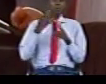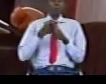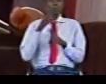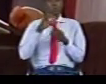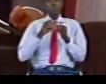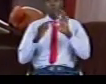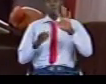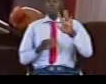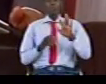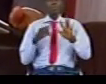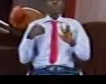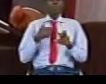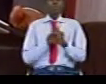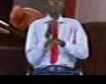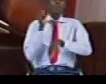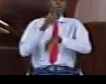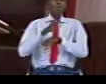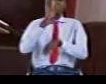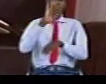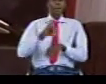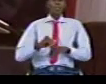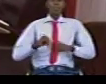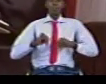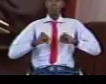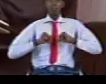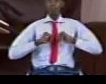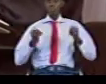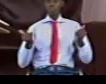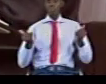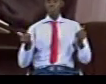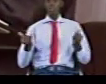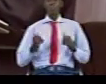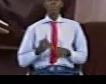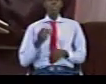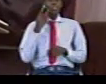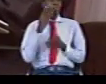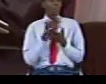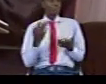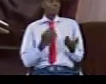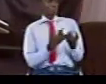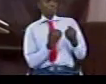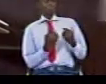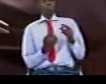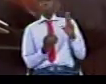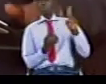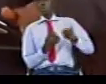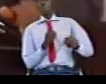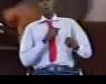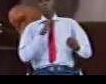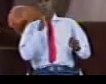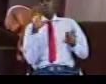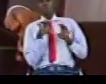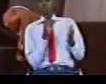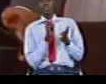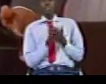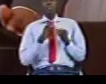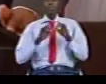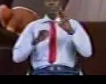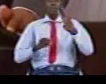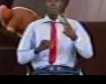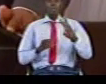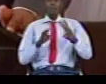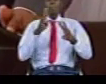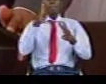by self-denial. Self-denial. You know, something comes and you say, no, I'm not going to do that. Number six, we overcome